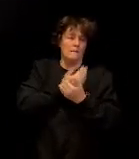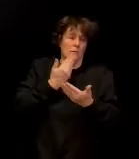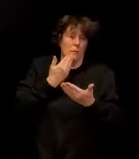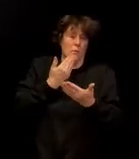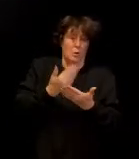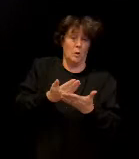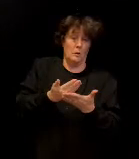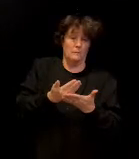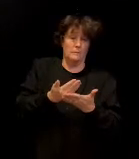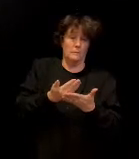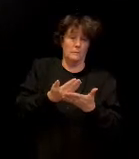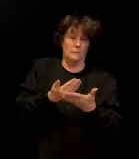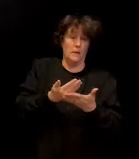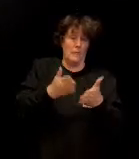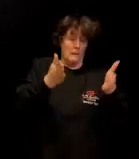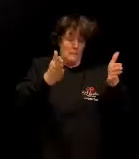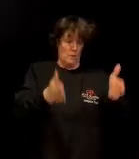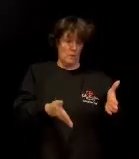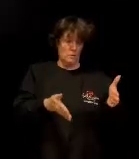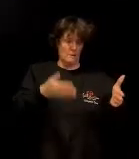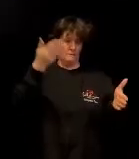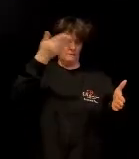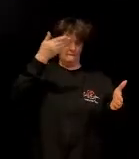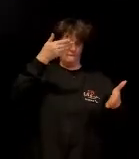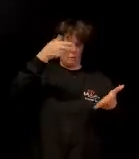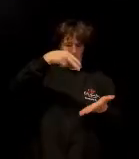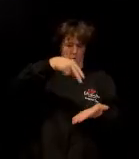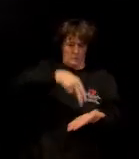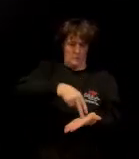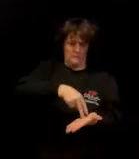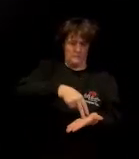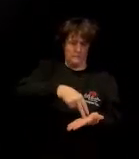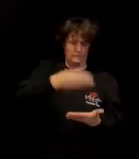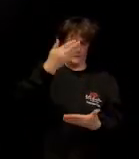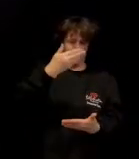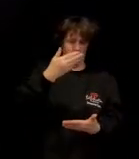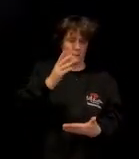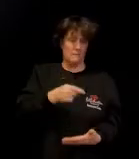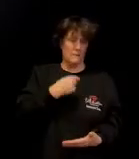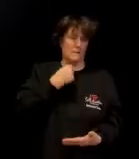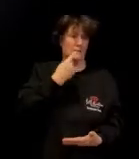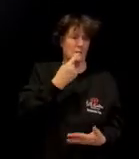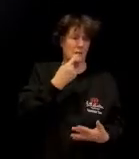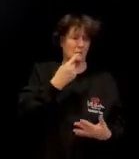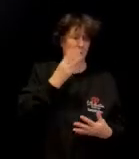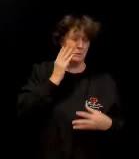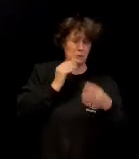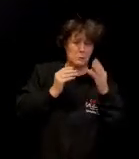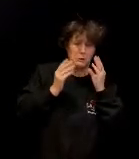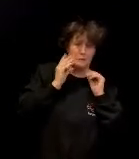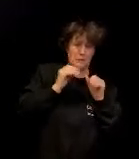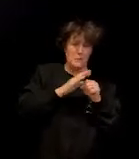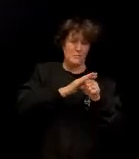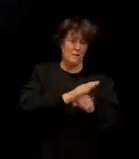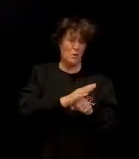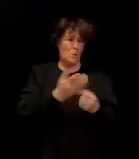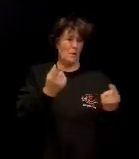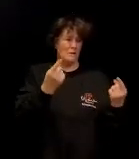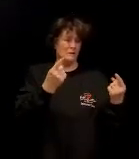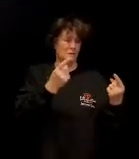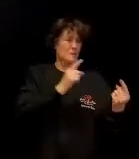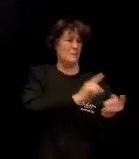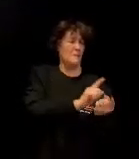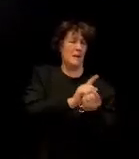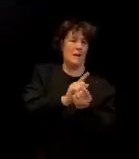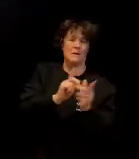person right in front of me." So she began to tell her about all her experiences and about what she has encountered